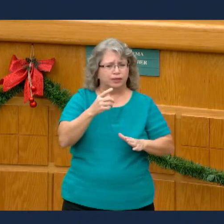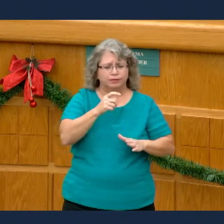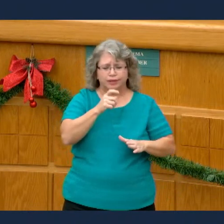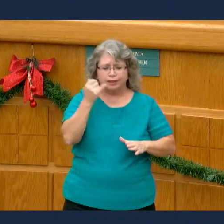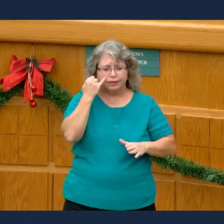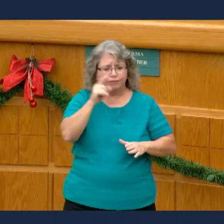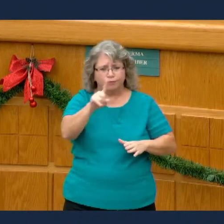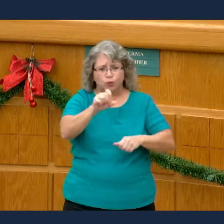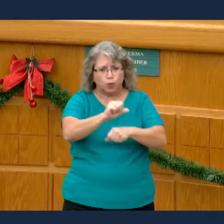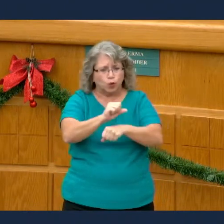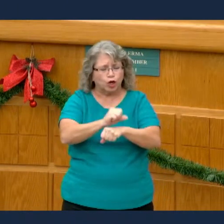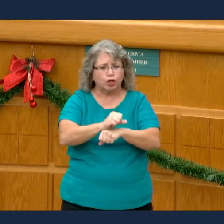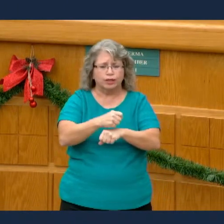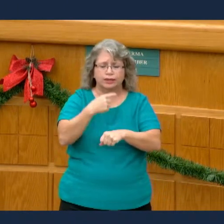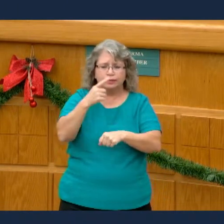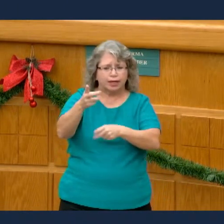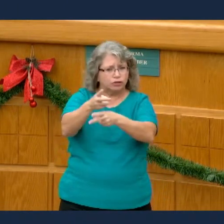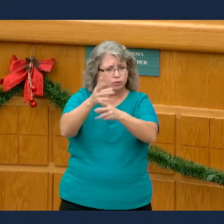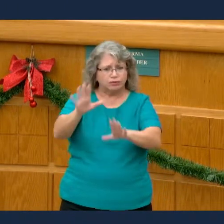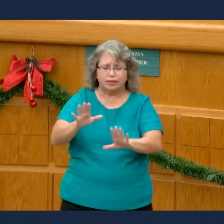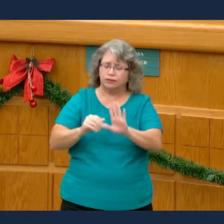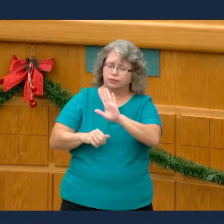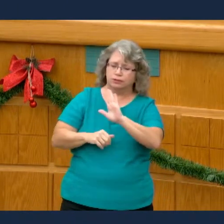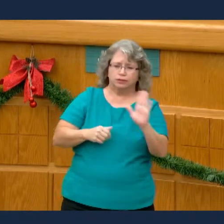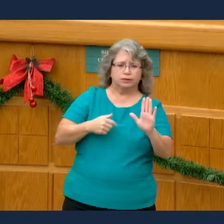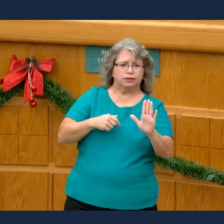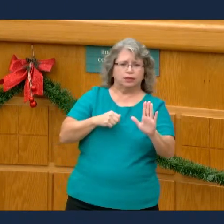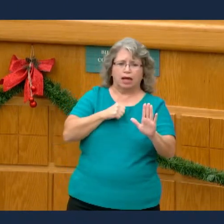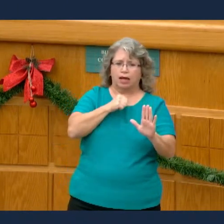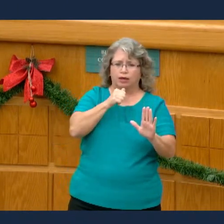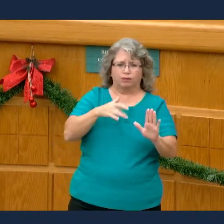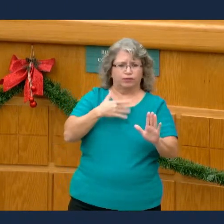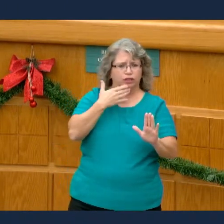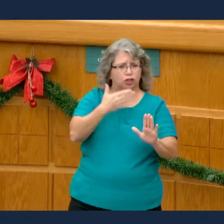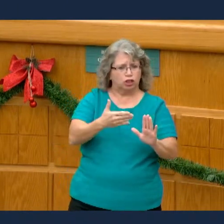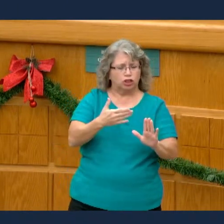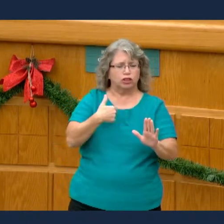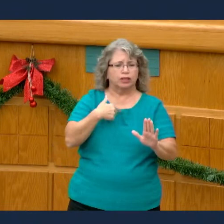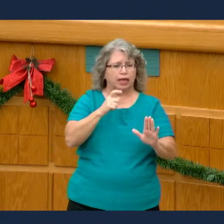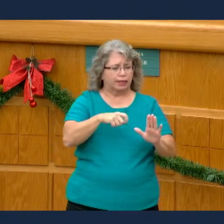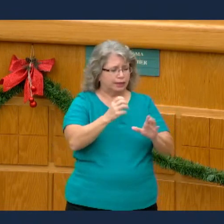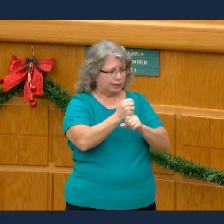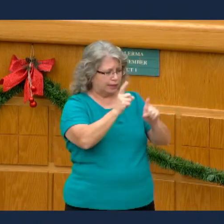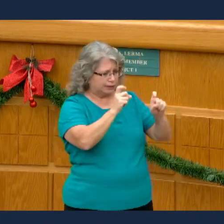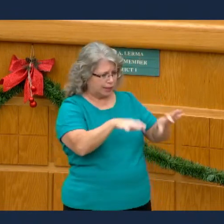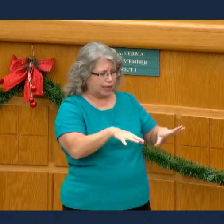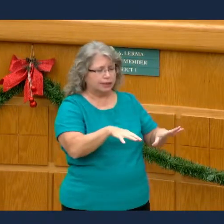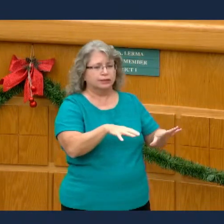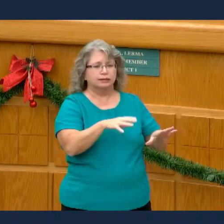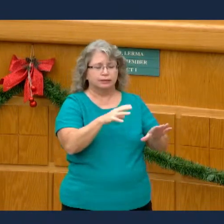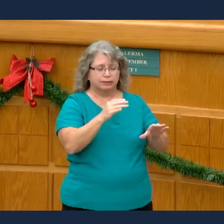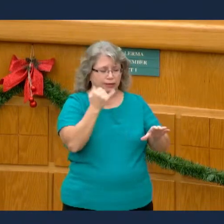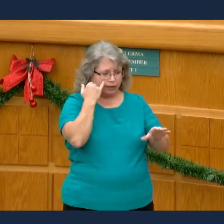sick at work. Let me go get tested, get the clean bill of health, so you can go back to doing what you do.